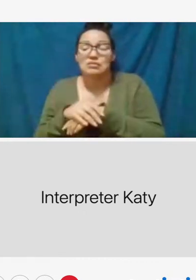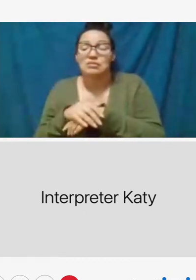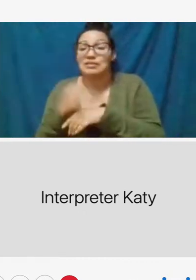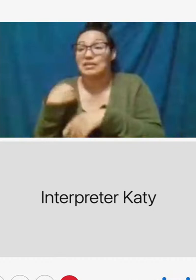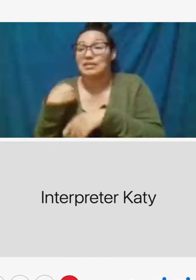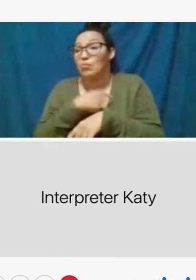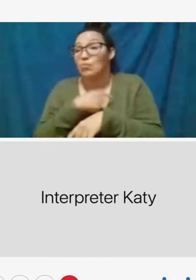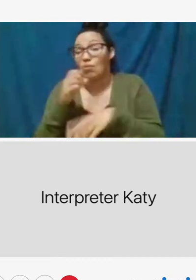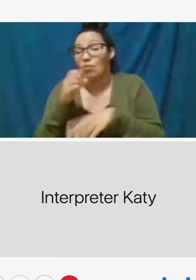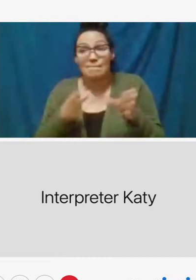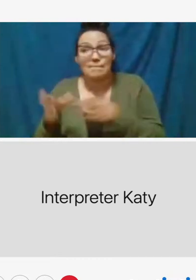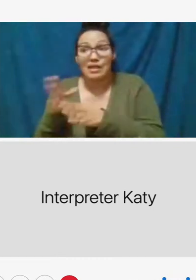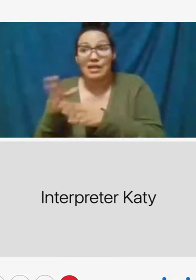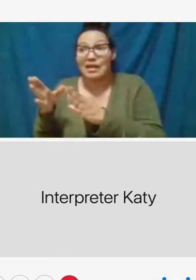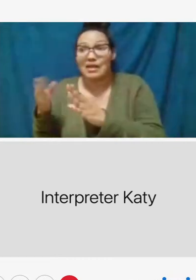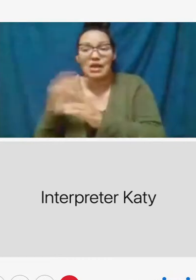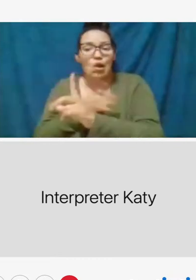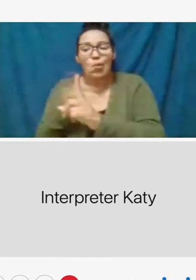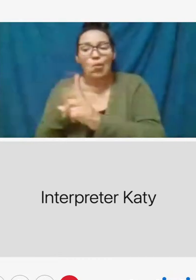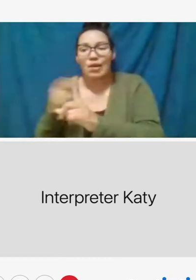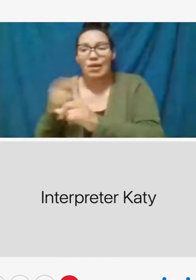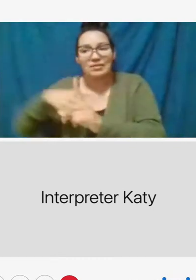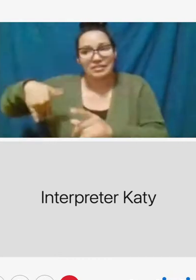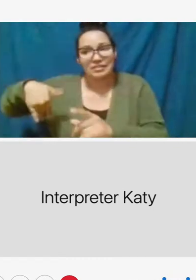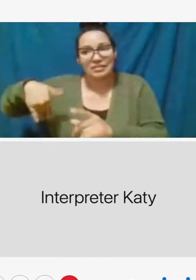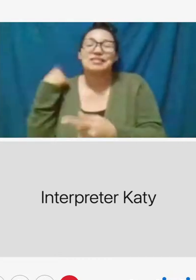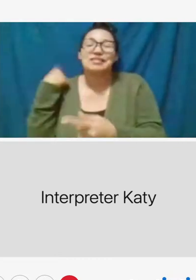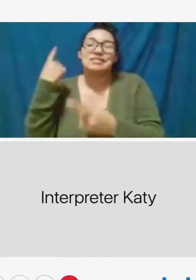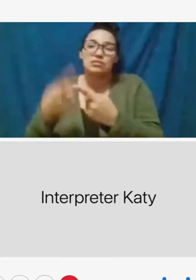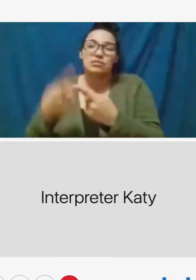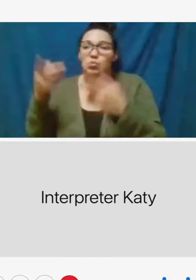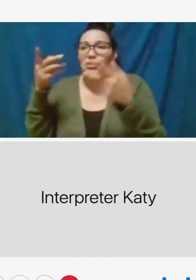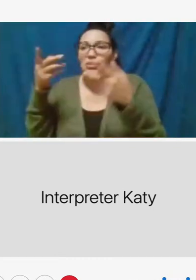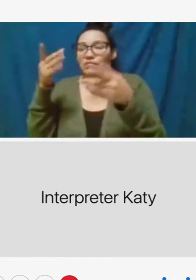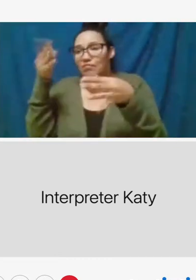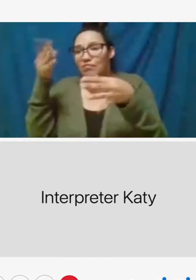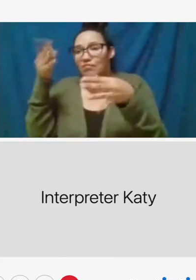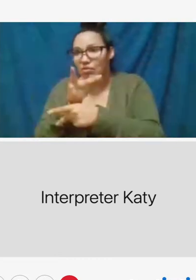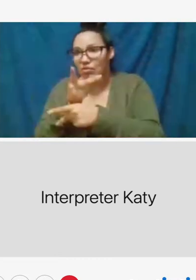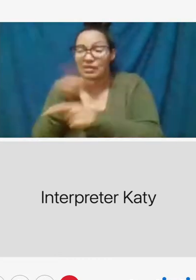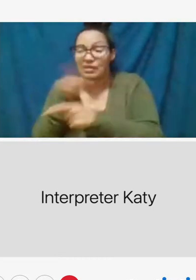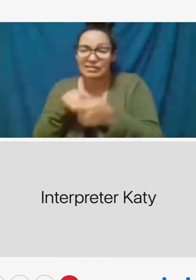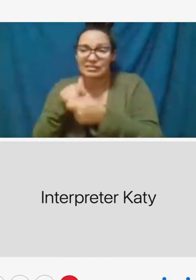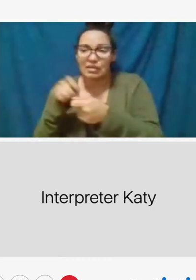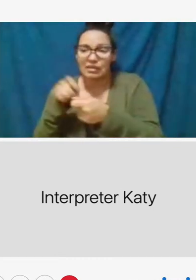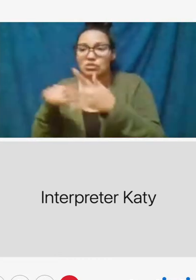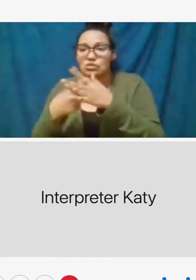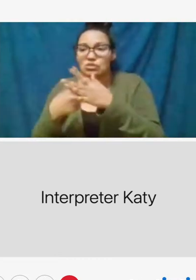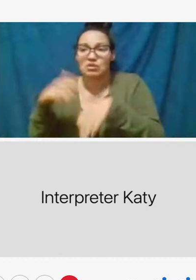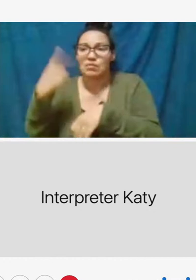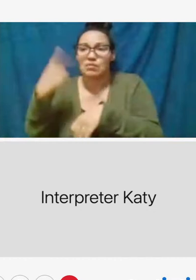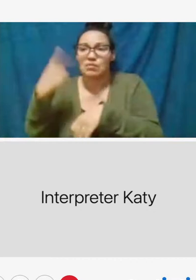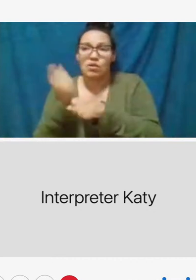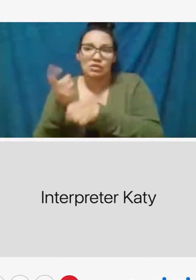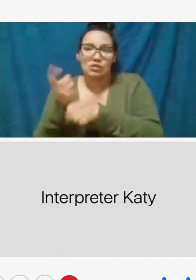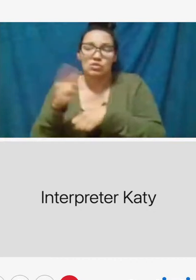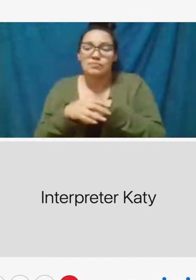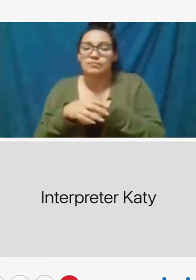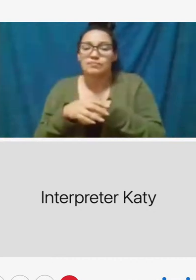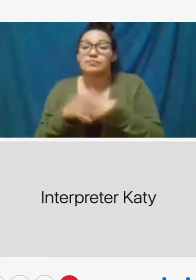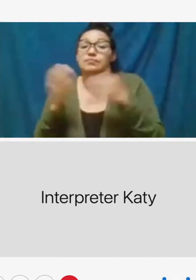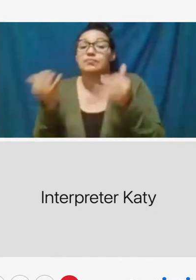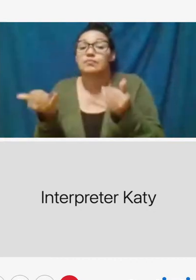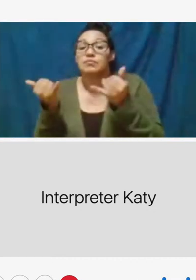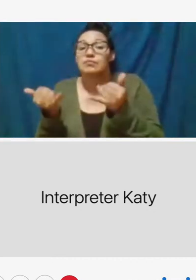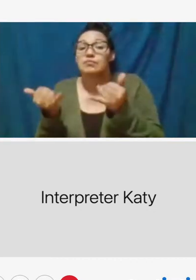quite yet until we determine what exact start times we're going to have for next year um so right now it's really looking at what are those